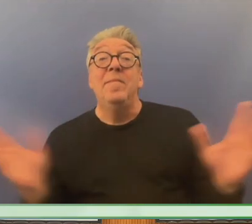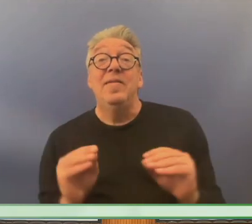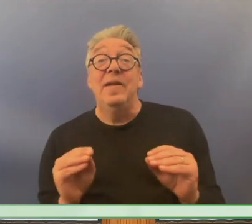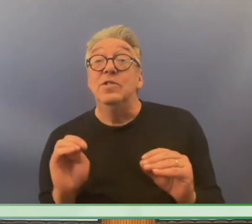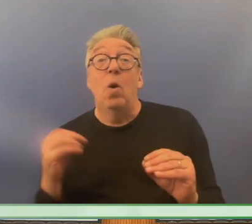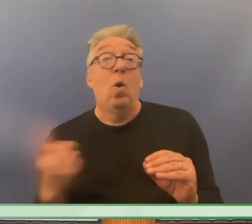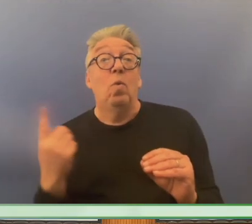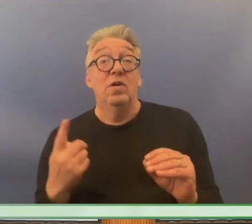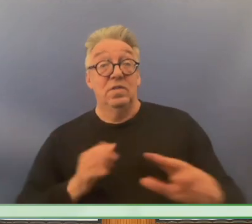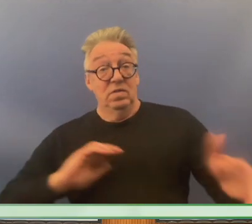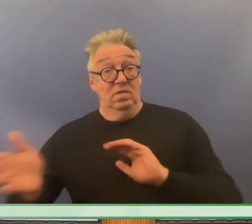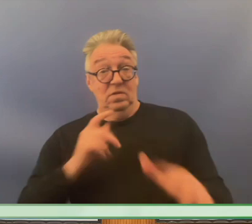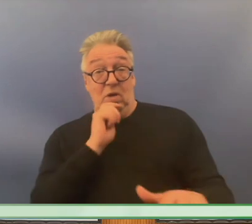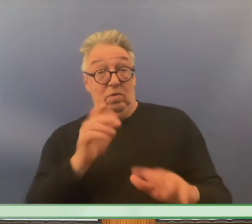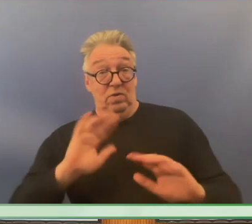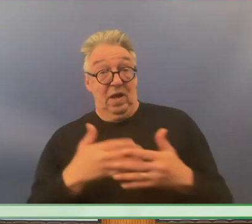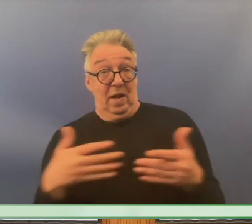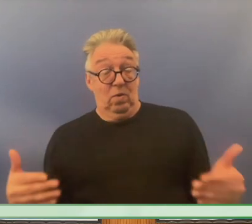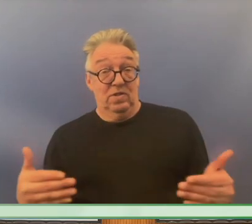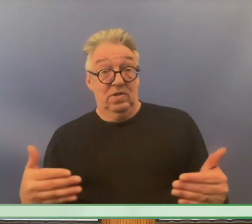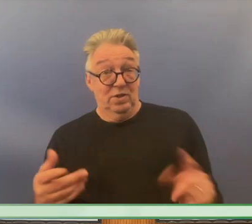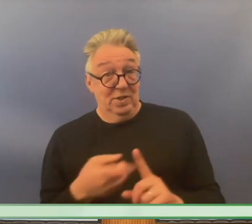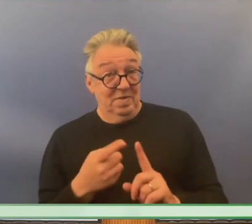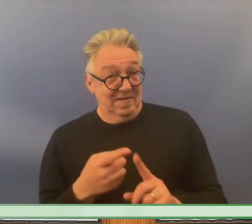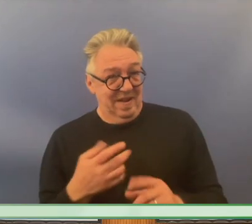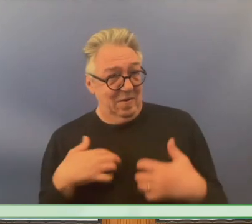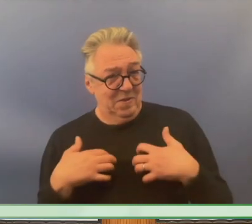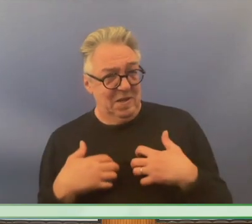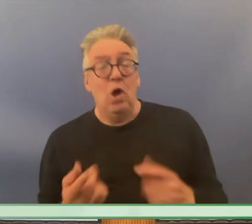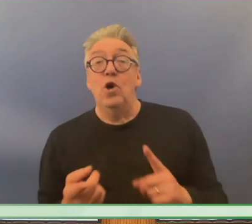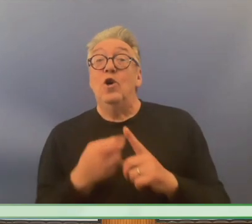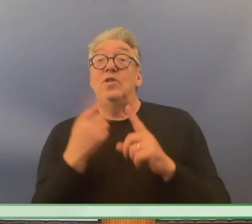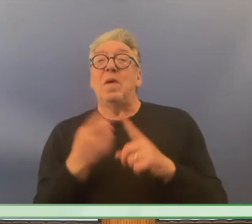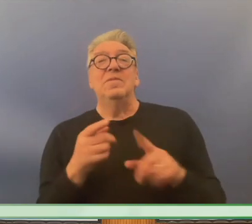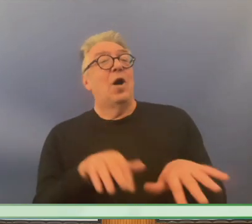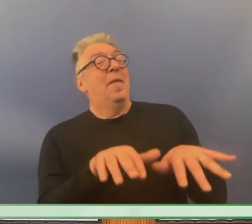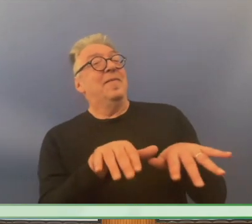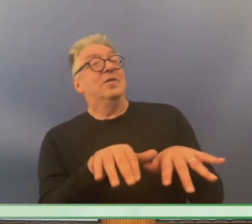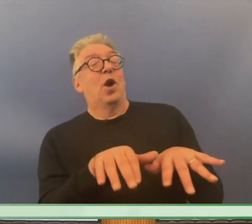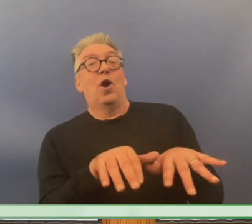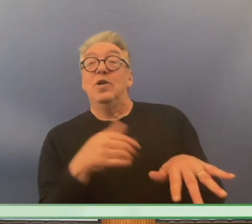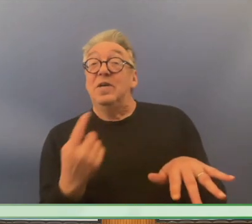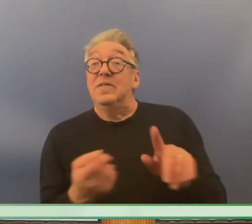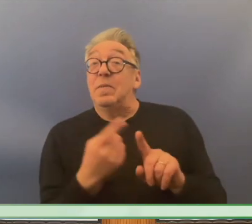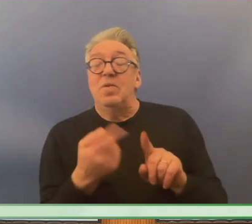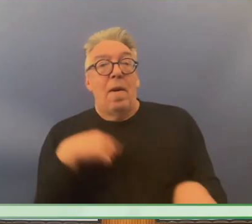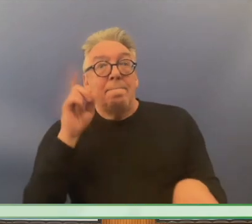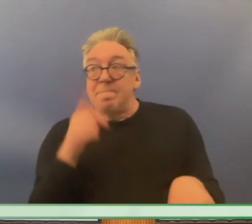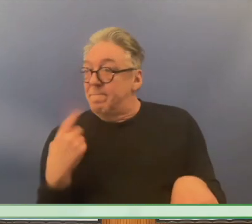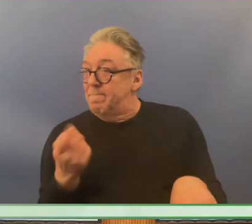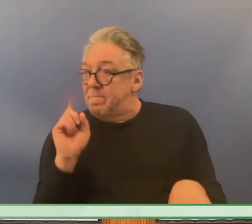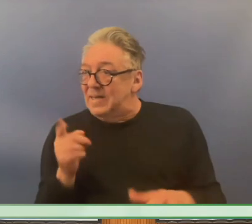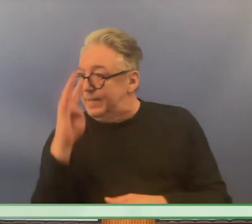funny because sometimes being in the digital industry, sometimes we have to invent new signs